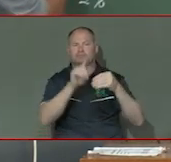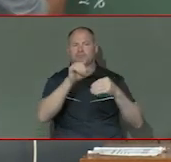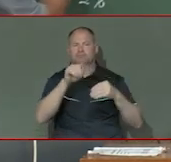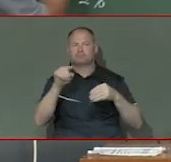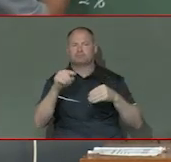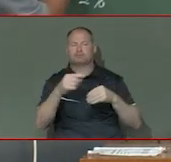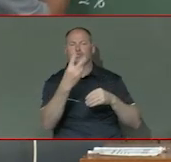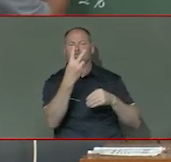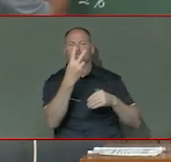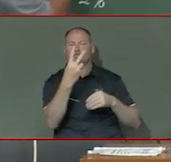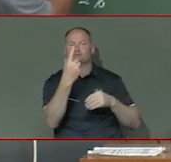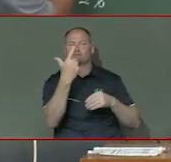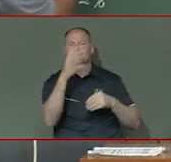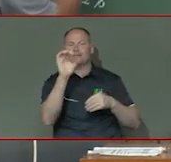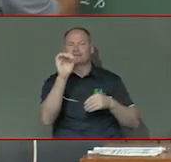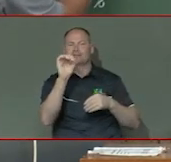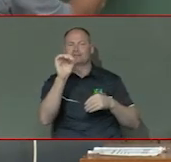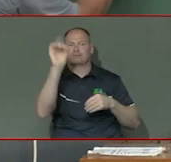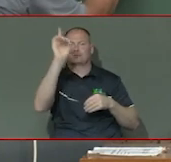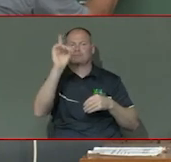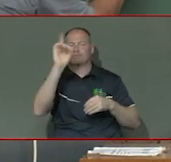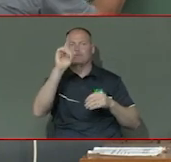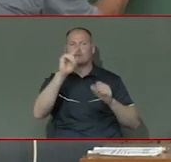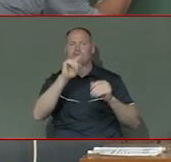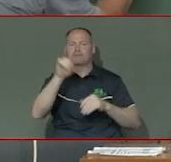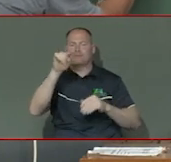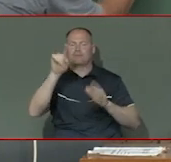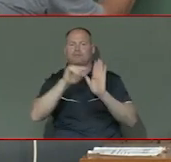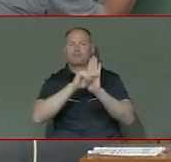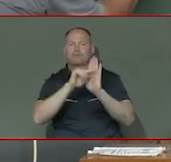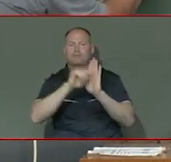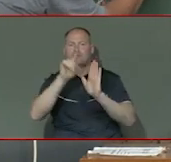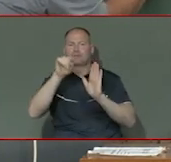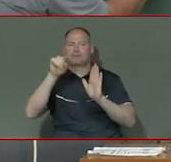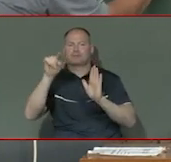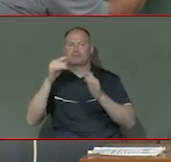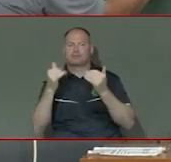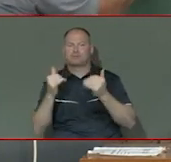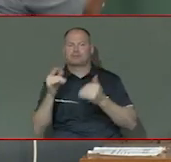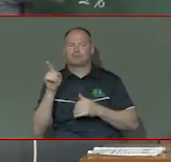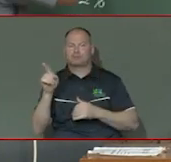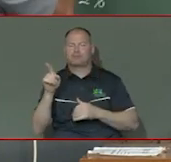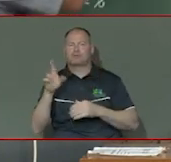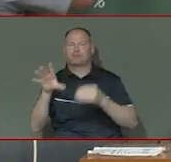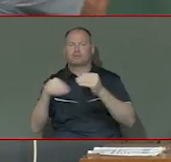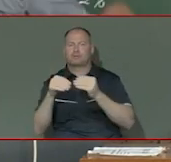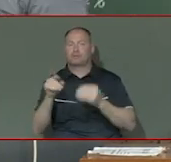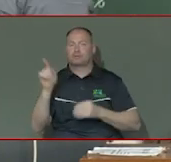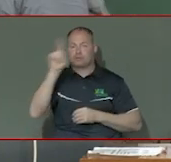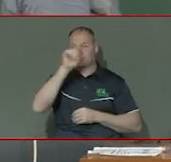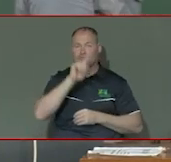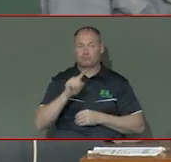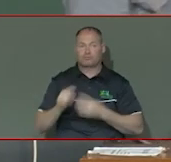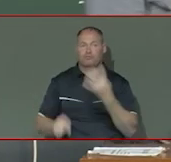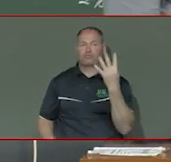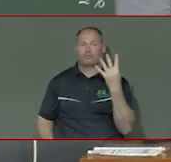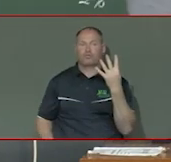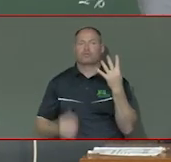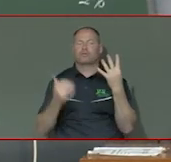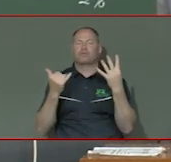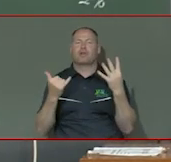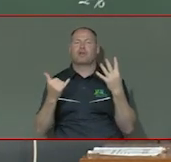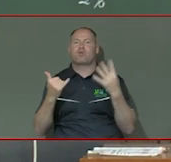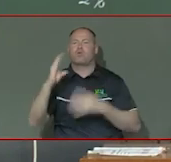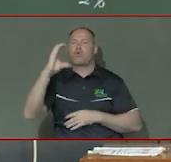270 degrees minus theta, and 270 degrees plus theta. For those four, I use my